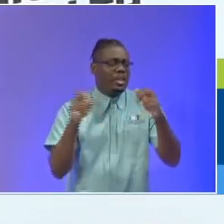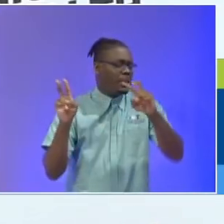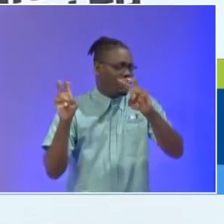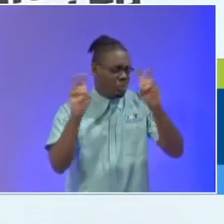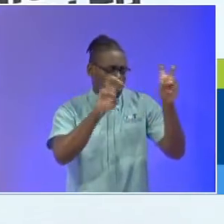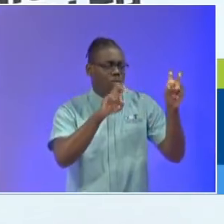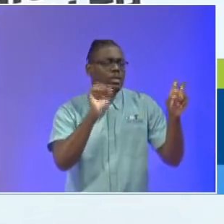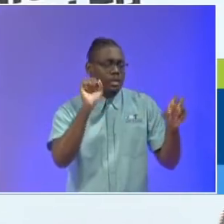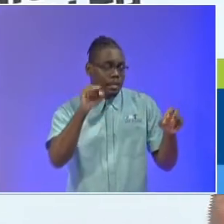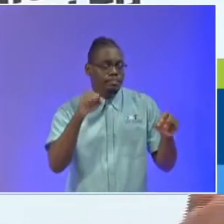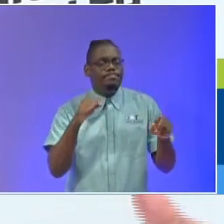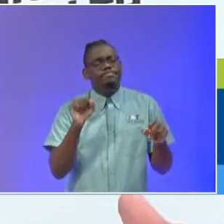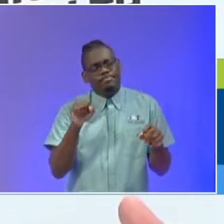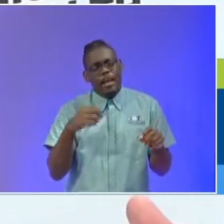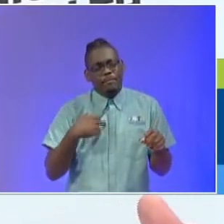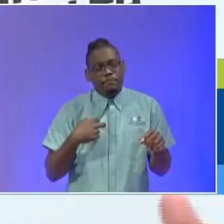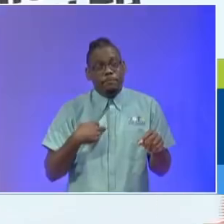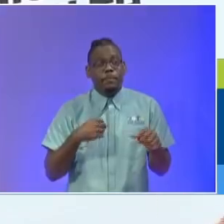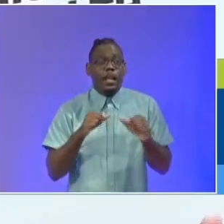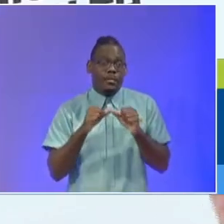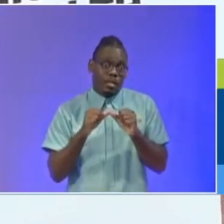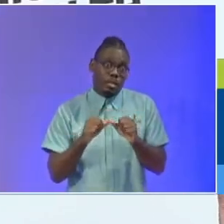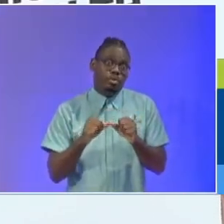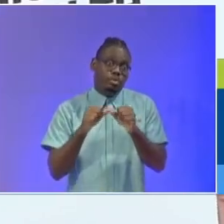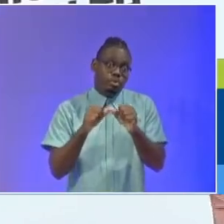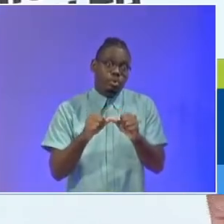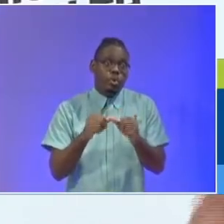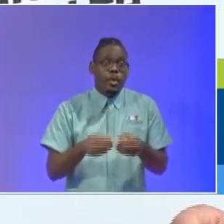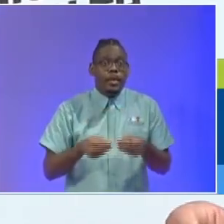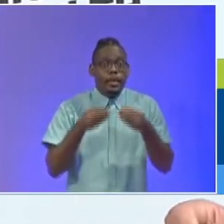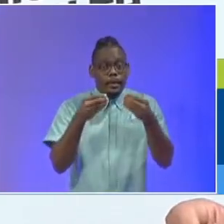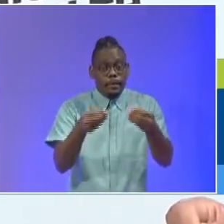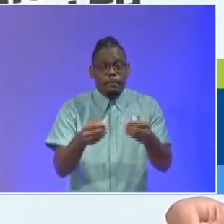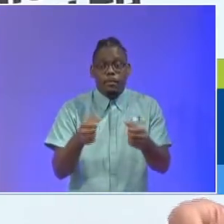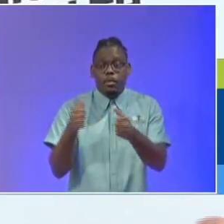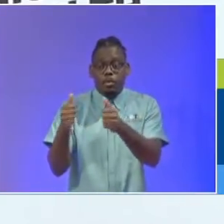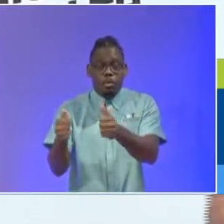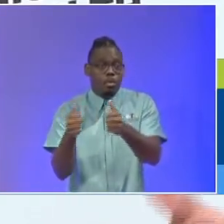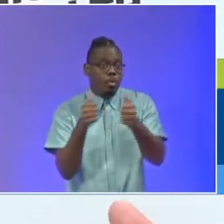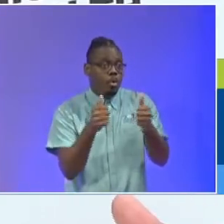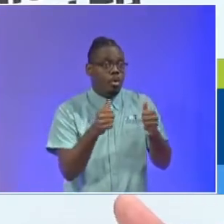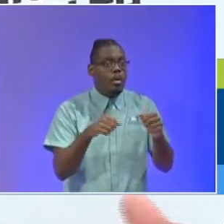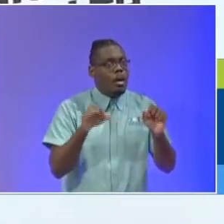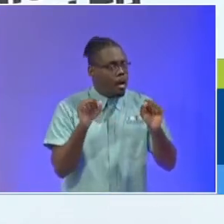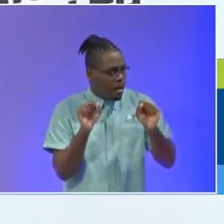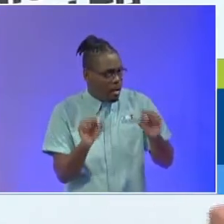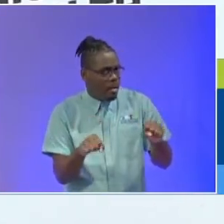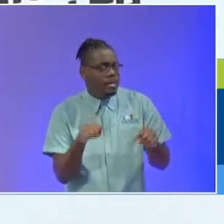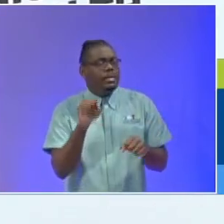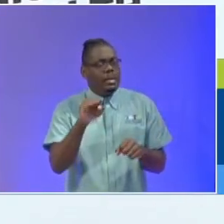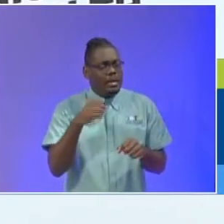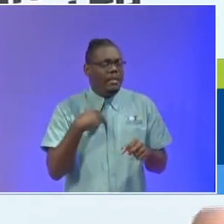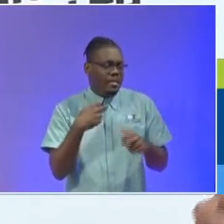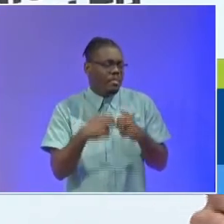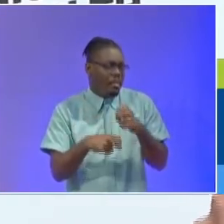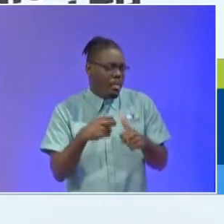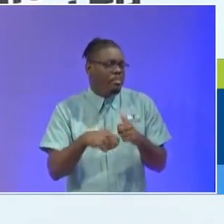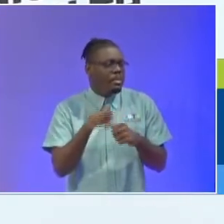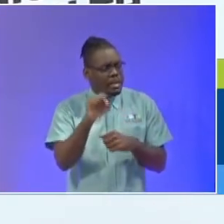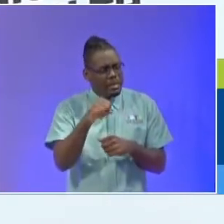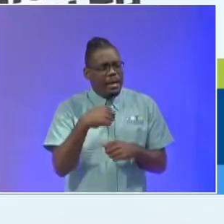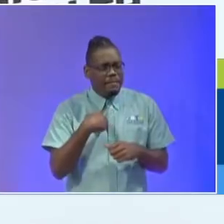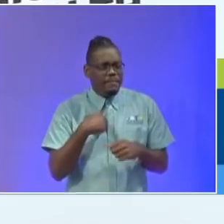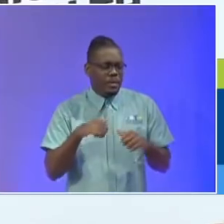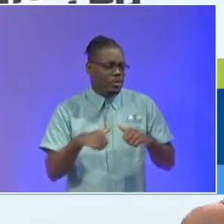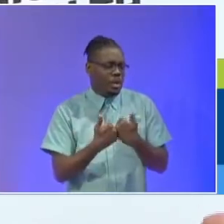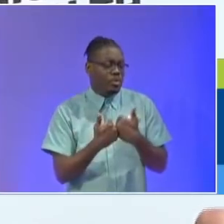of the protocols. Visiting, for example, is going to be very difficult, not the normal way. The numbers of persons are going